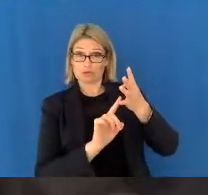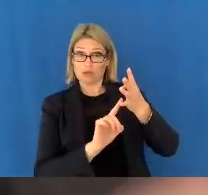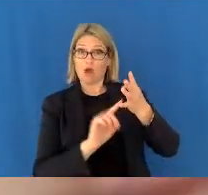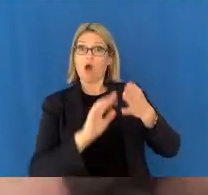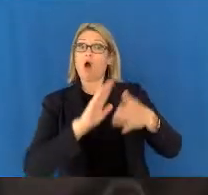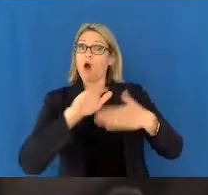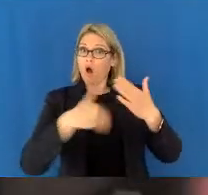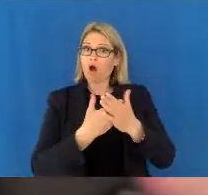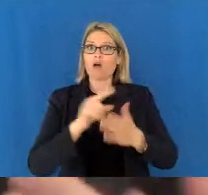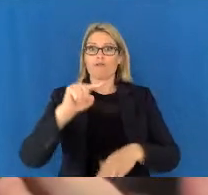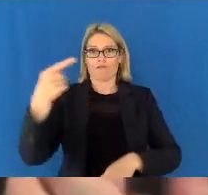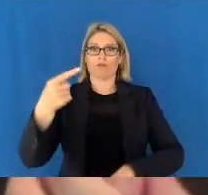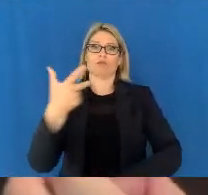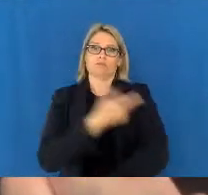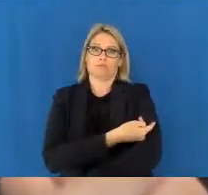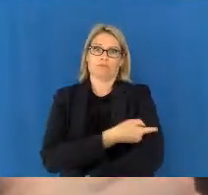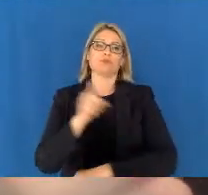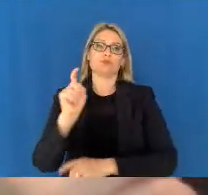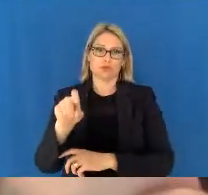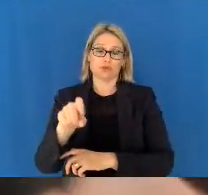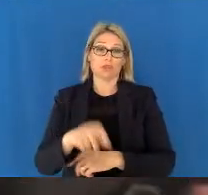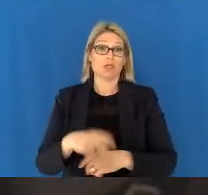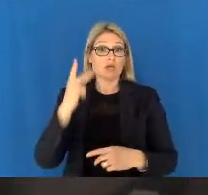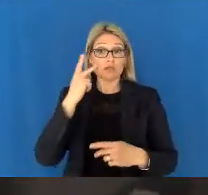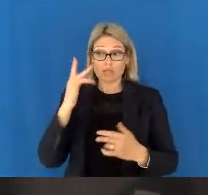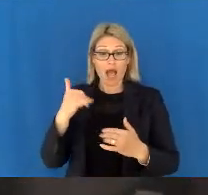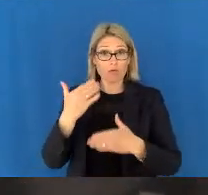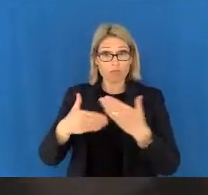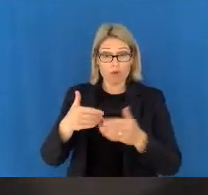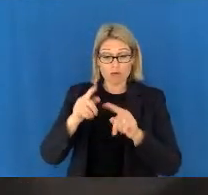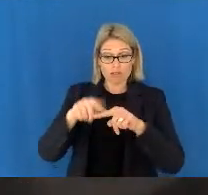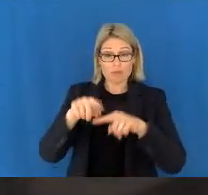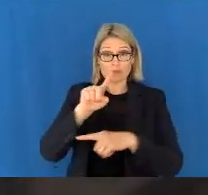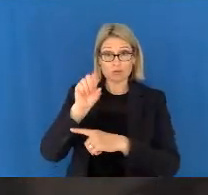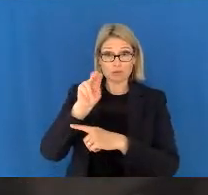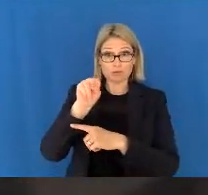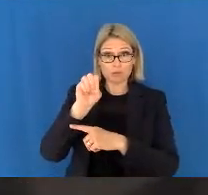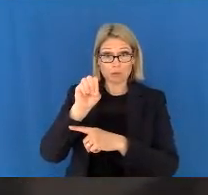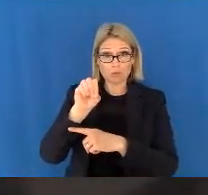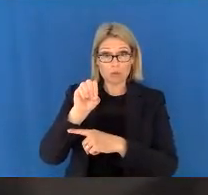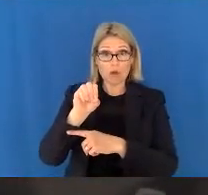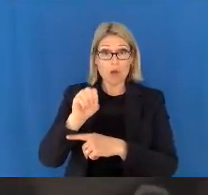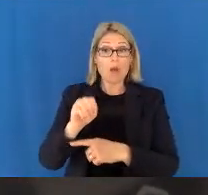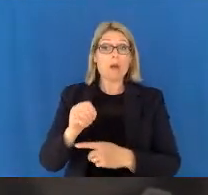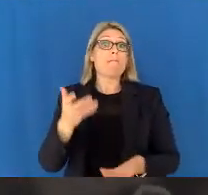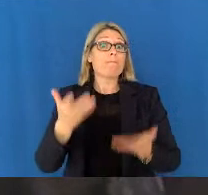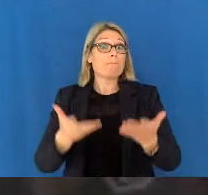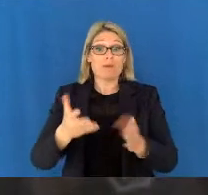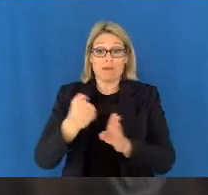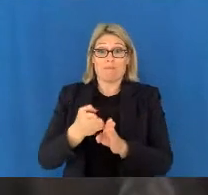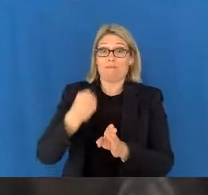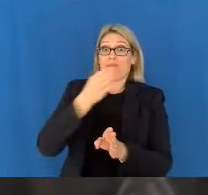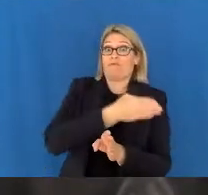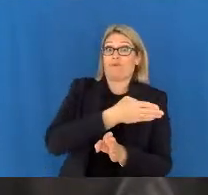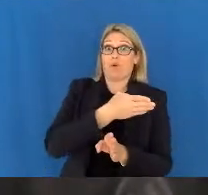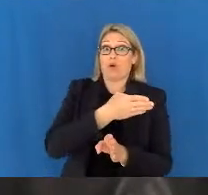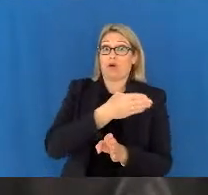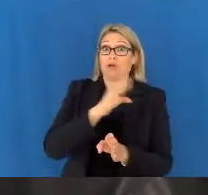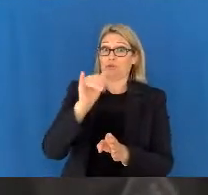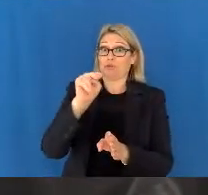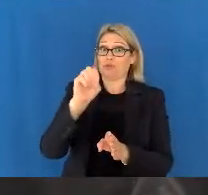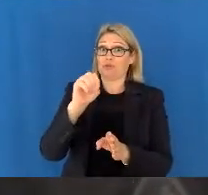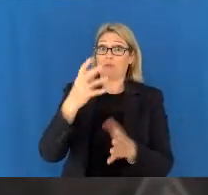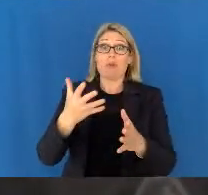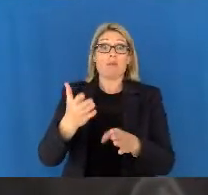dose. And if we see how things are going in our zone, there are chances that might be even well before the end of